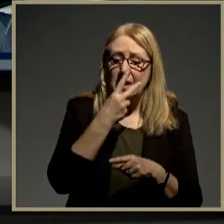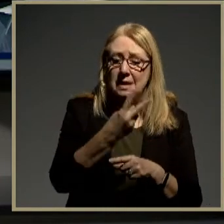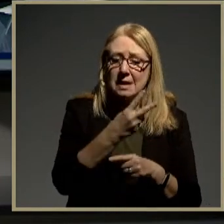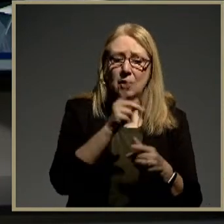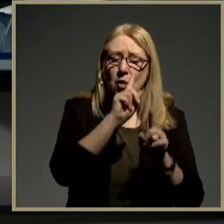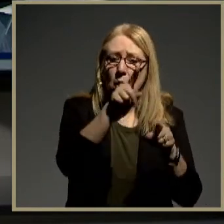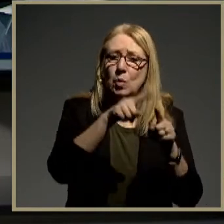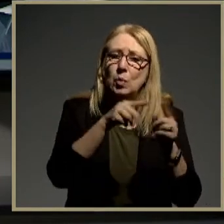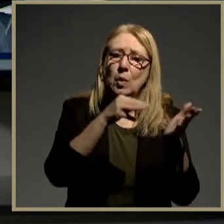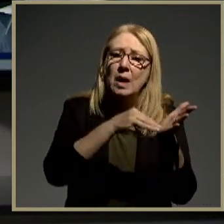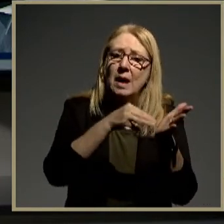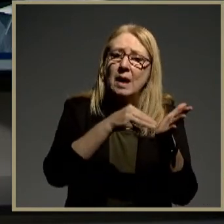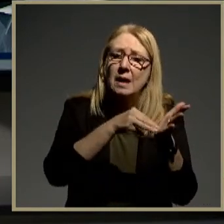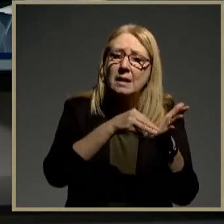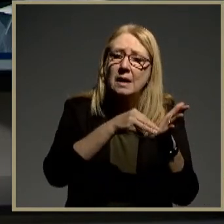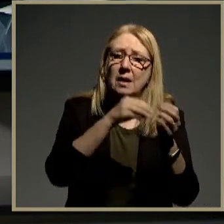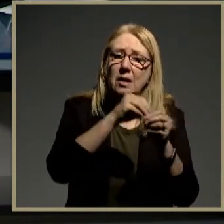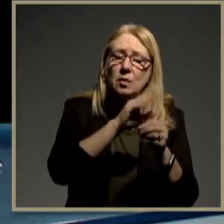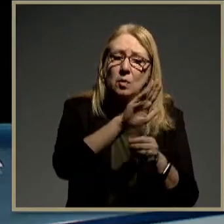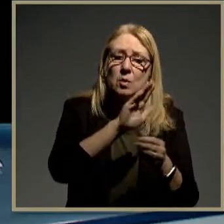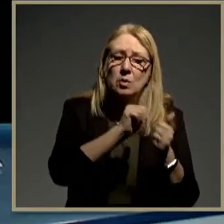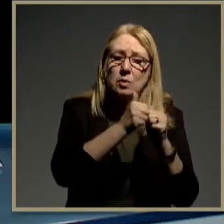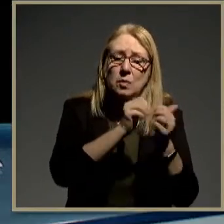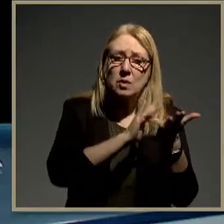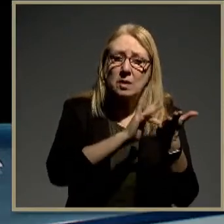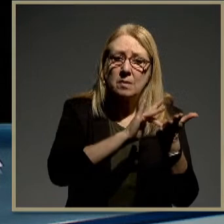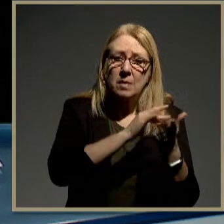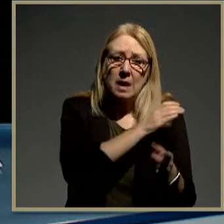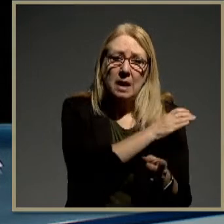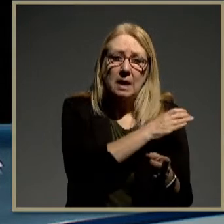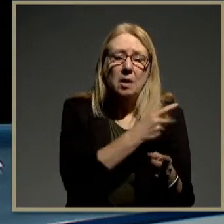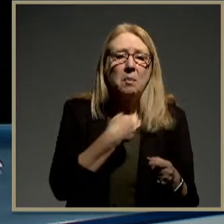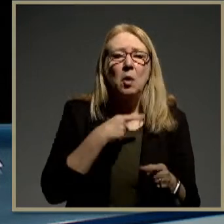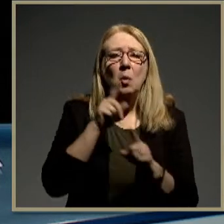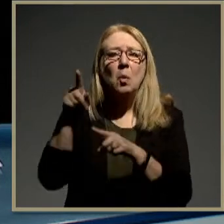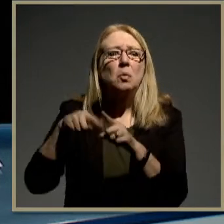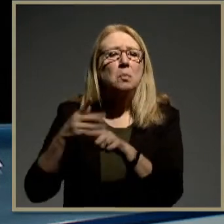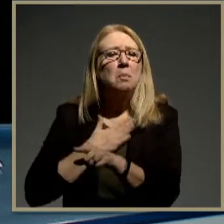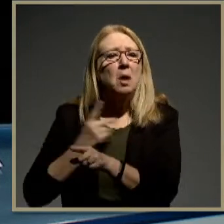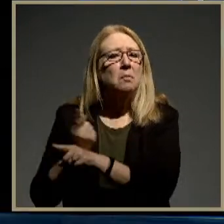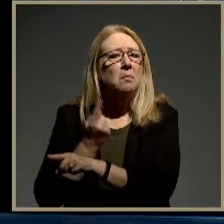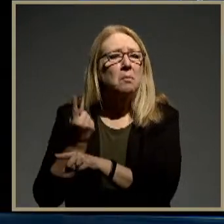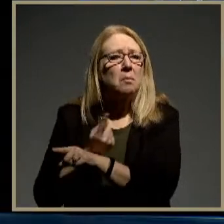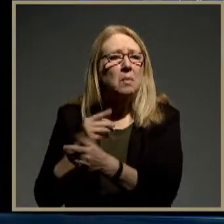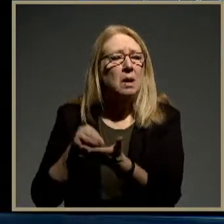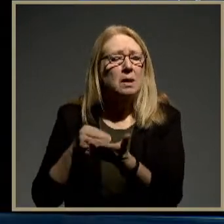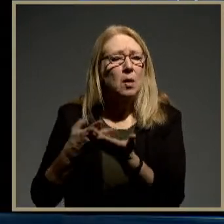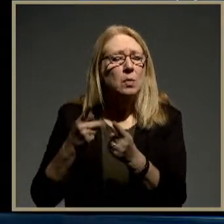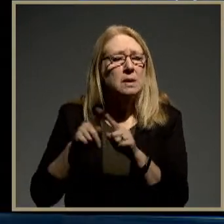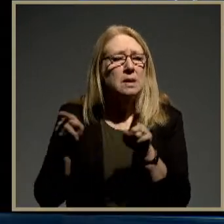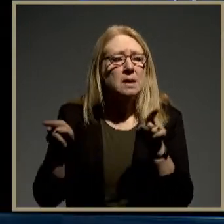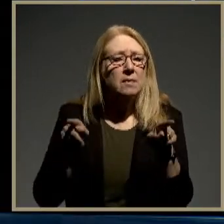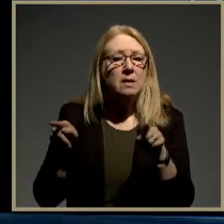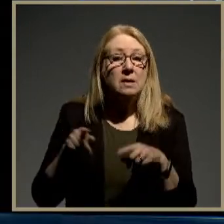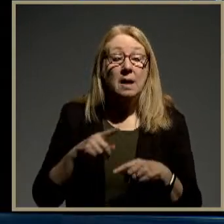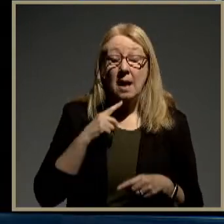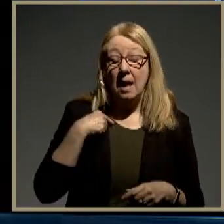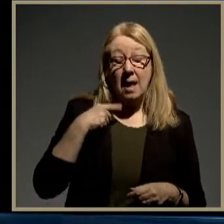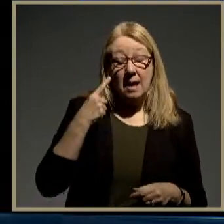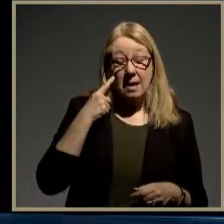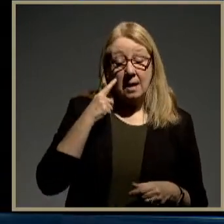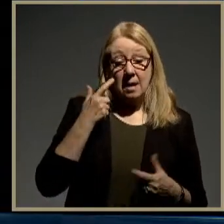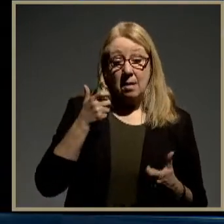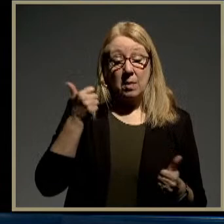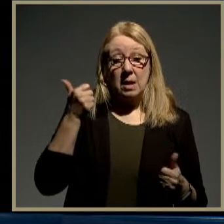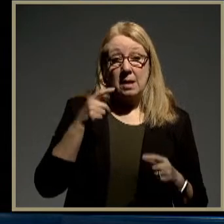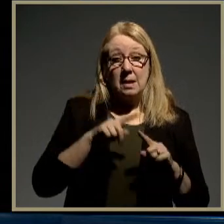doctor in your sports medicine clinic and just me going to my regular doctor? Well, I think, John, the